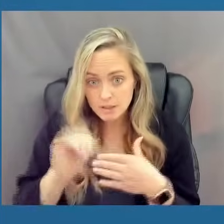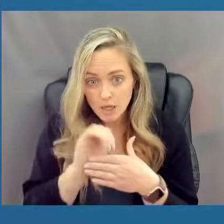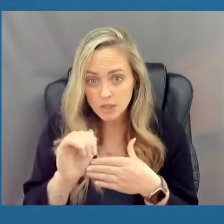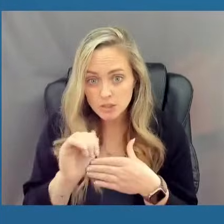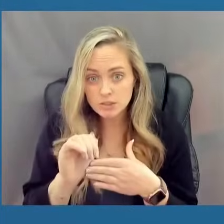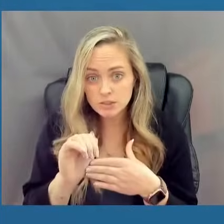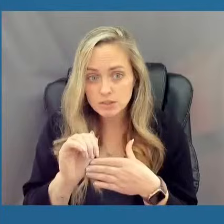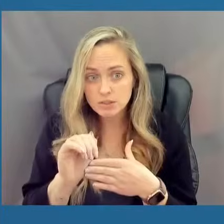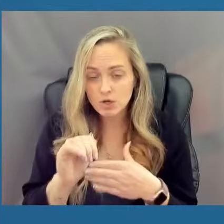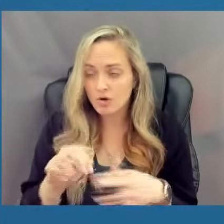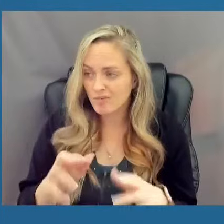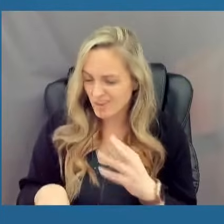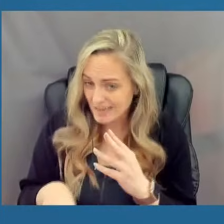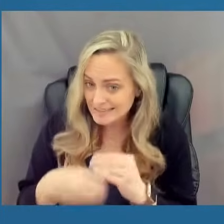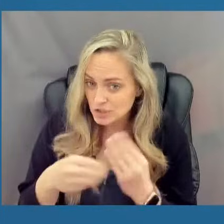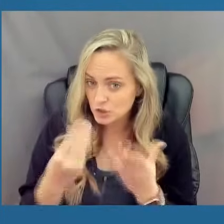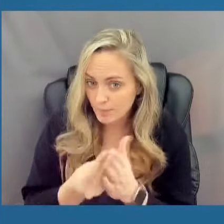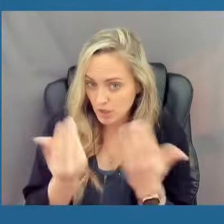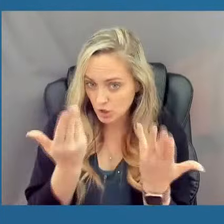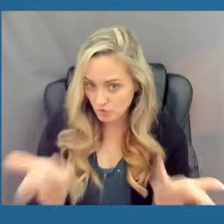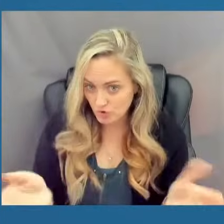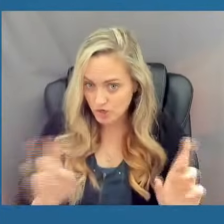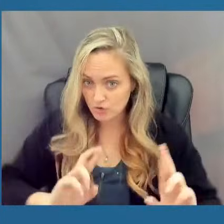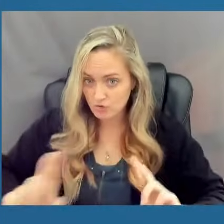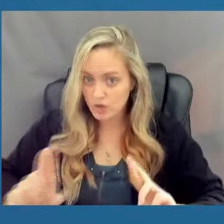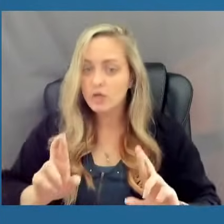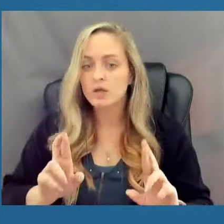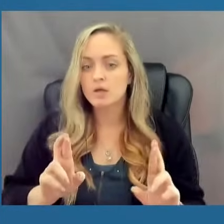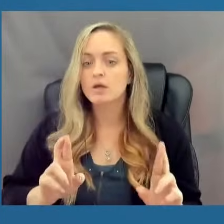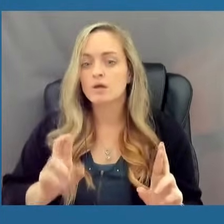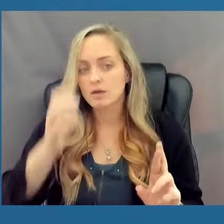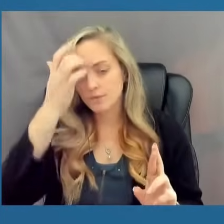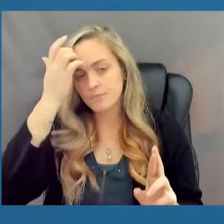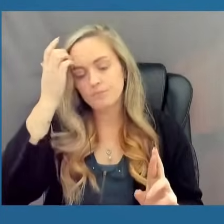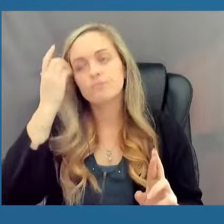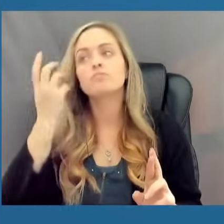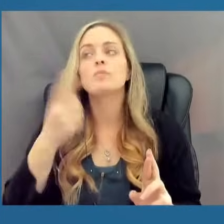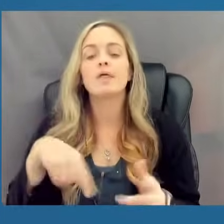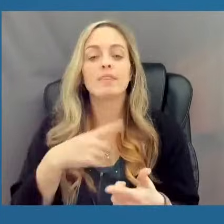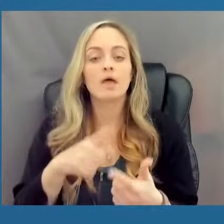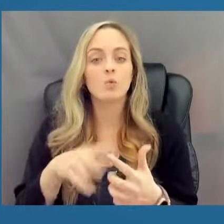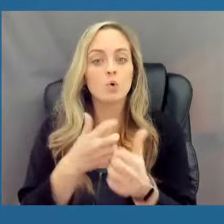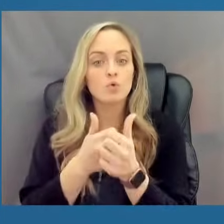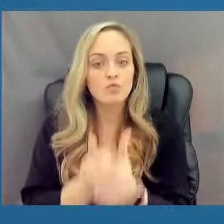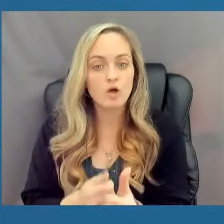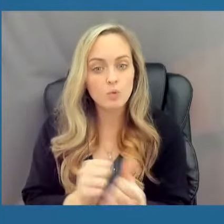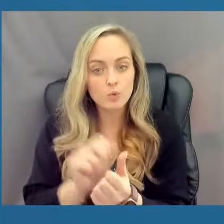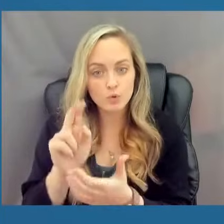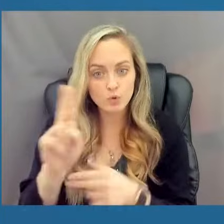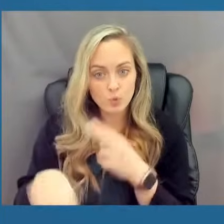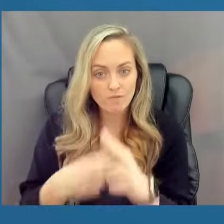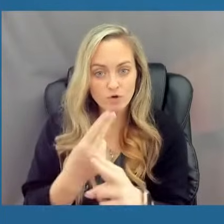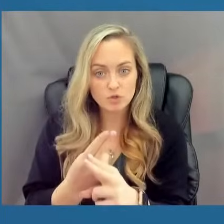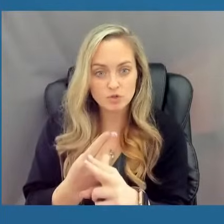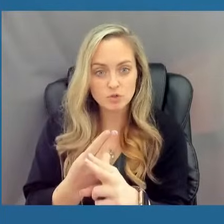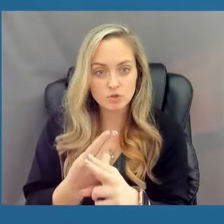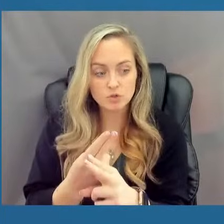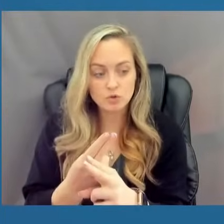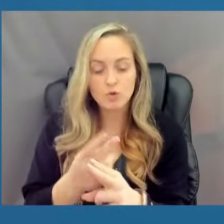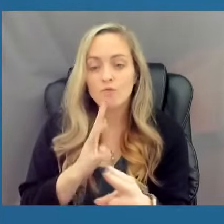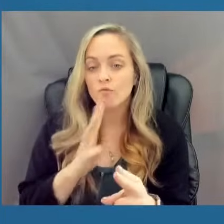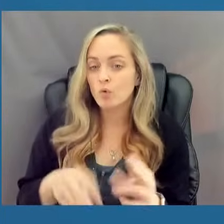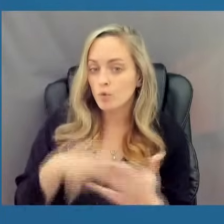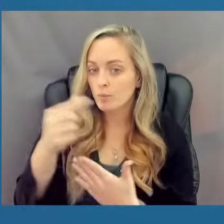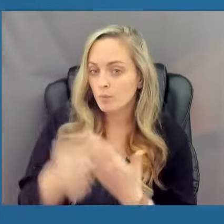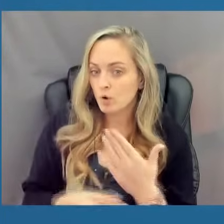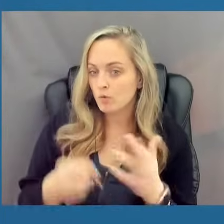already additional for child care subsidies. And as I mentioned, we'll follow through on our promise of universal 4-year-old program. So in the next